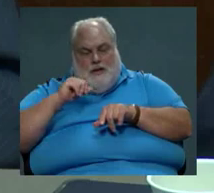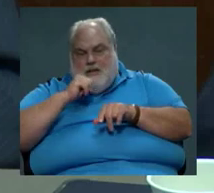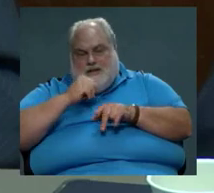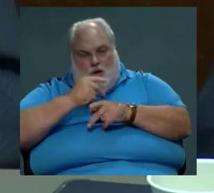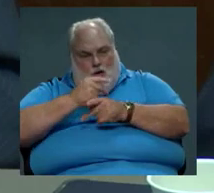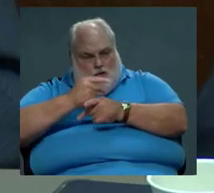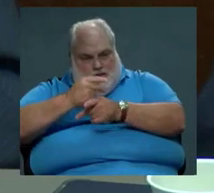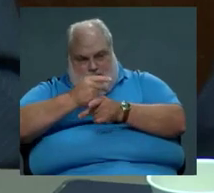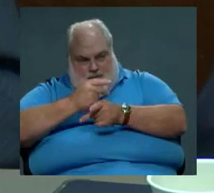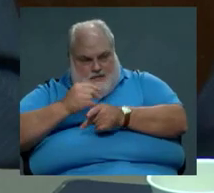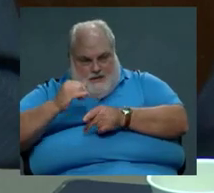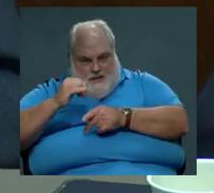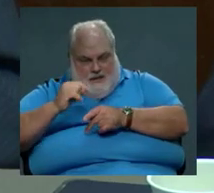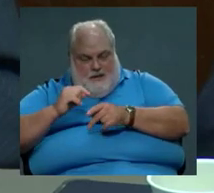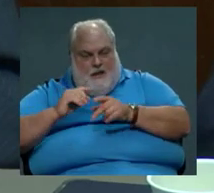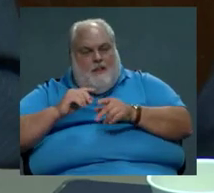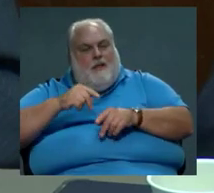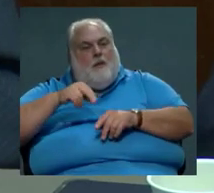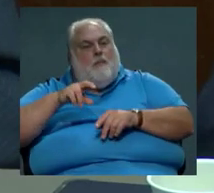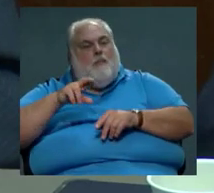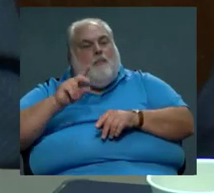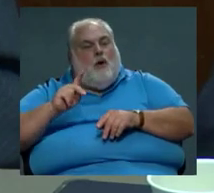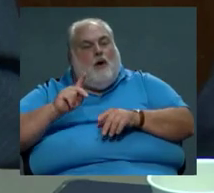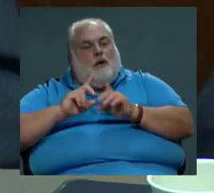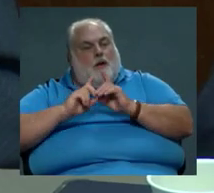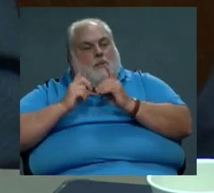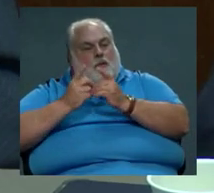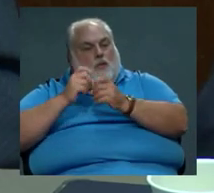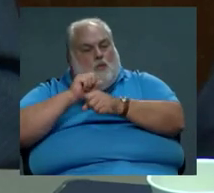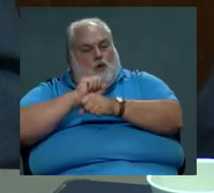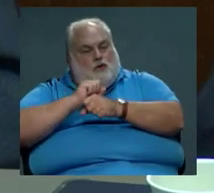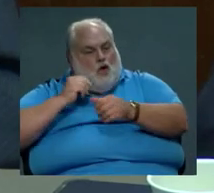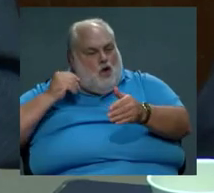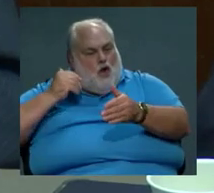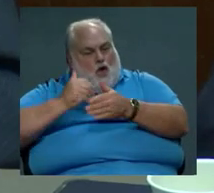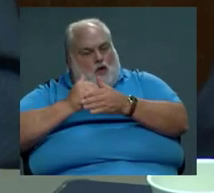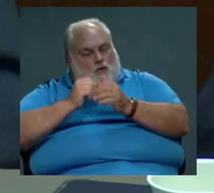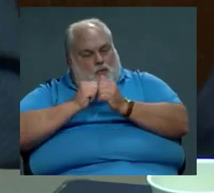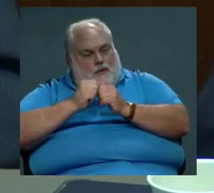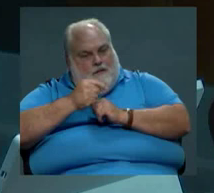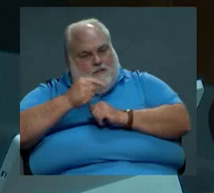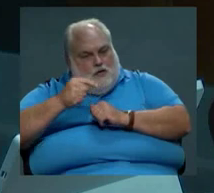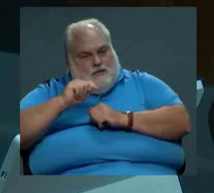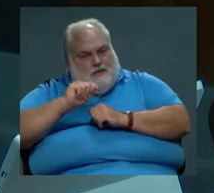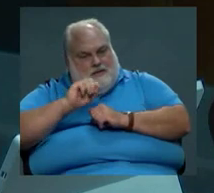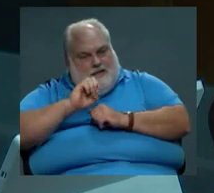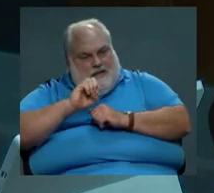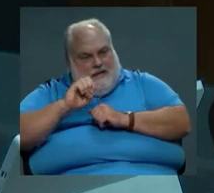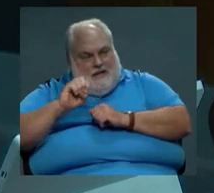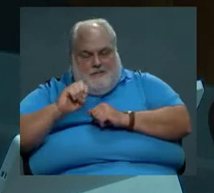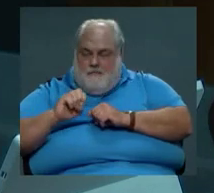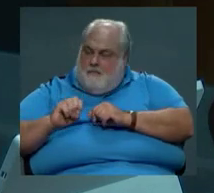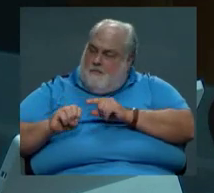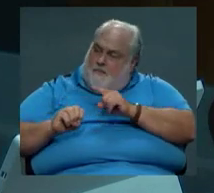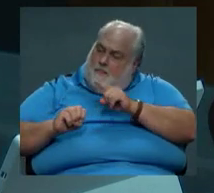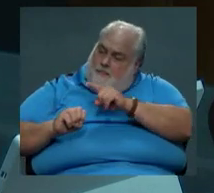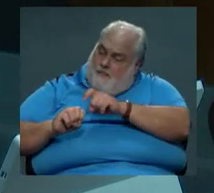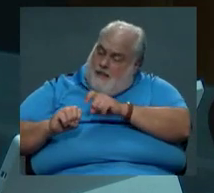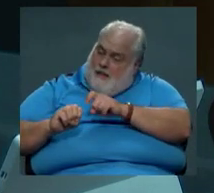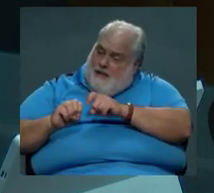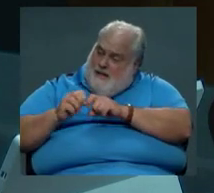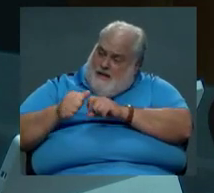oversee it. I mean, the Parks Department works very closely with First Tee. Okay. Does this do anything